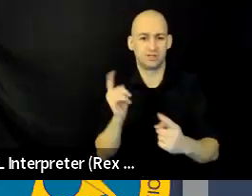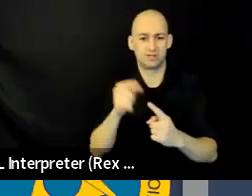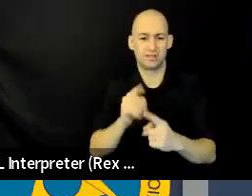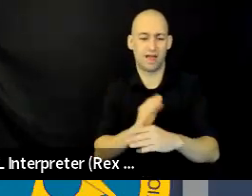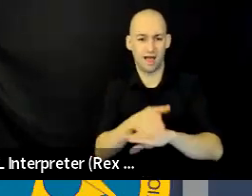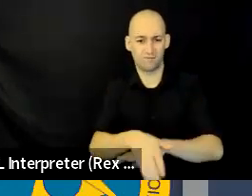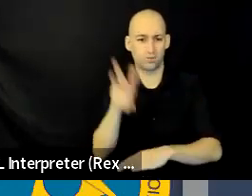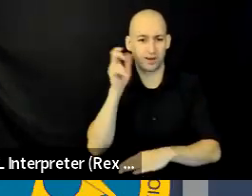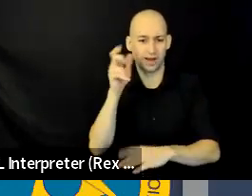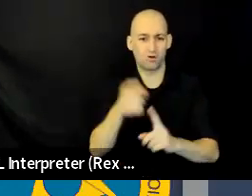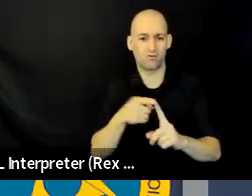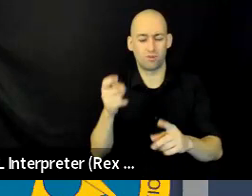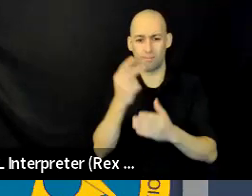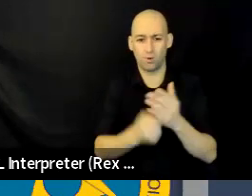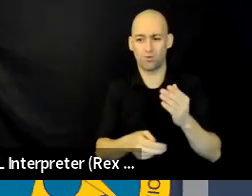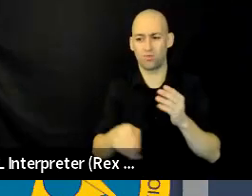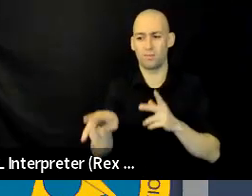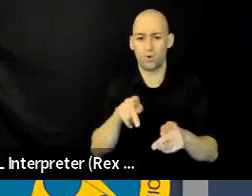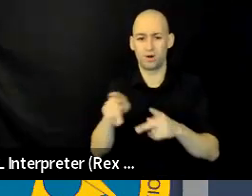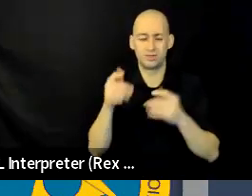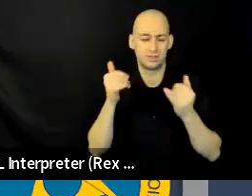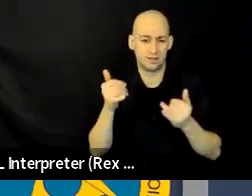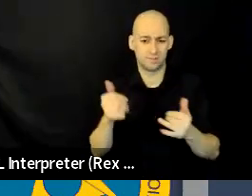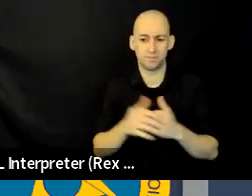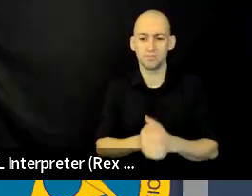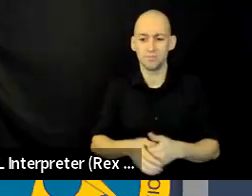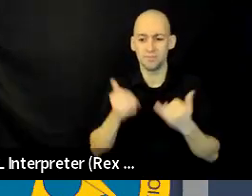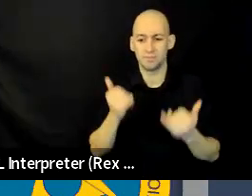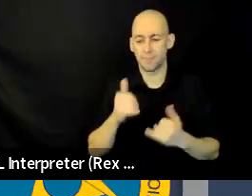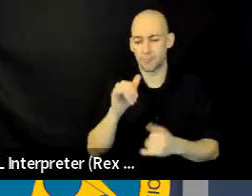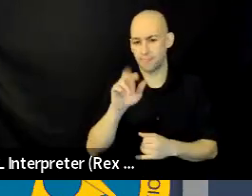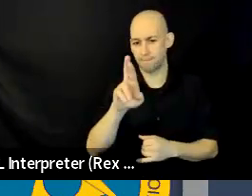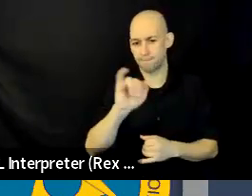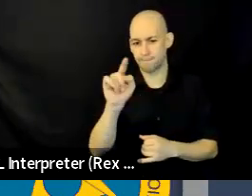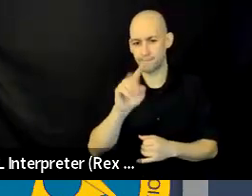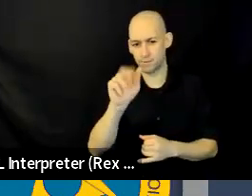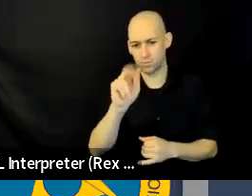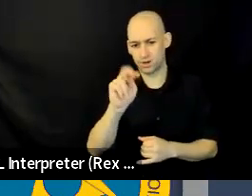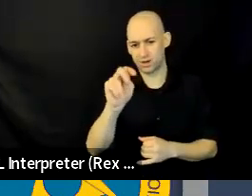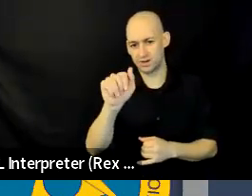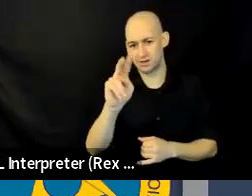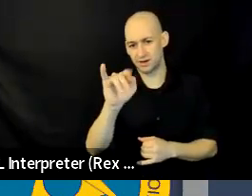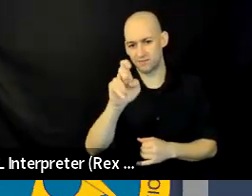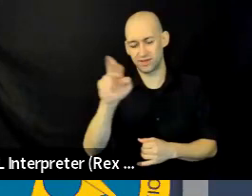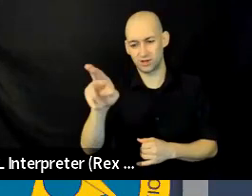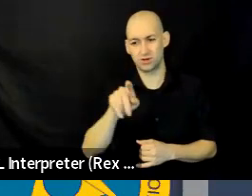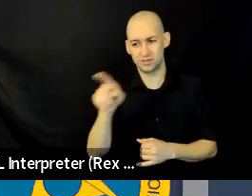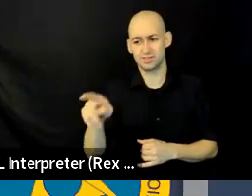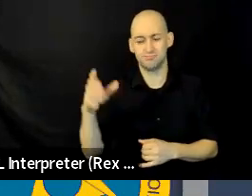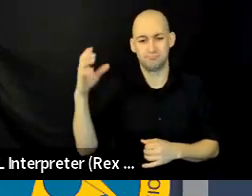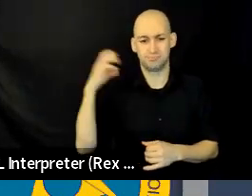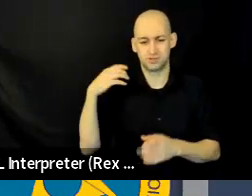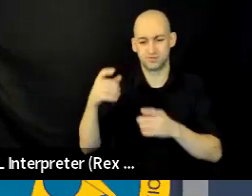parties today. At this time, Rizwan Tanvir, the department's acting assistant chief engineer, is here to provide the